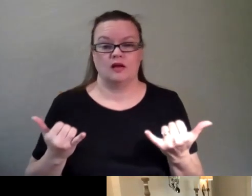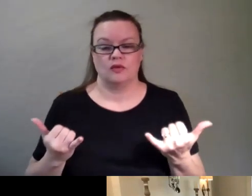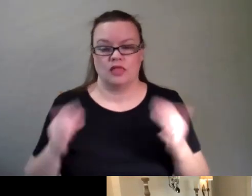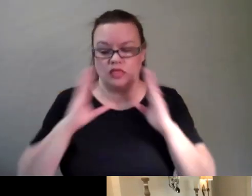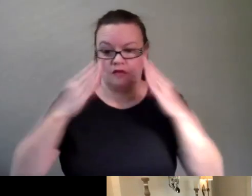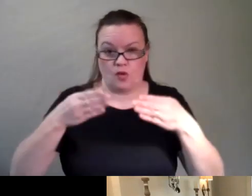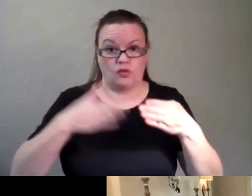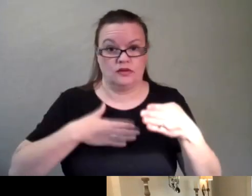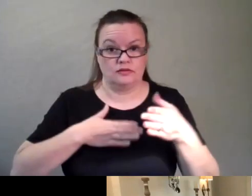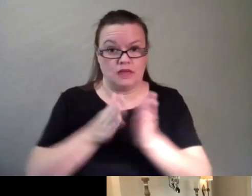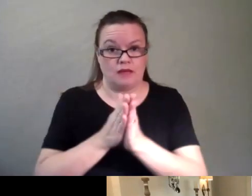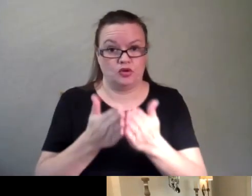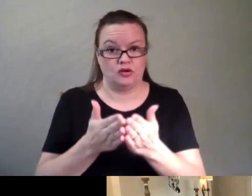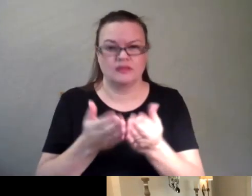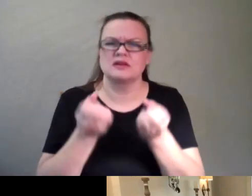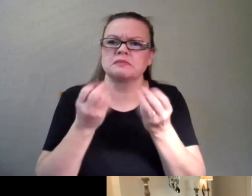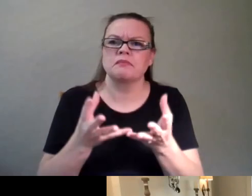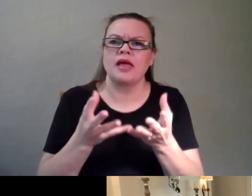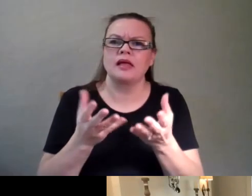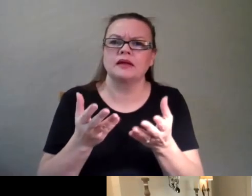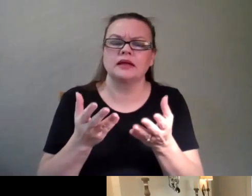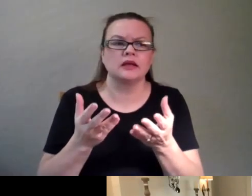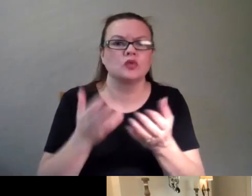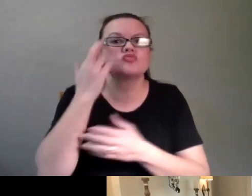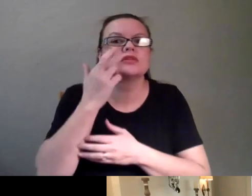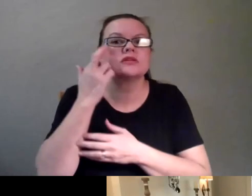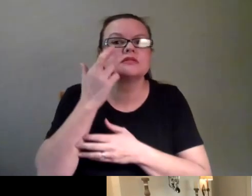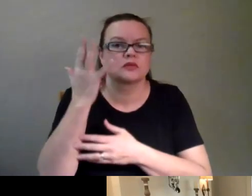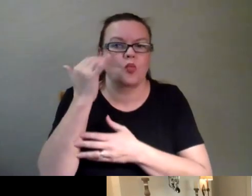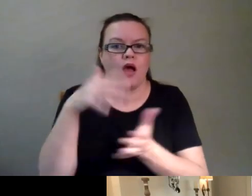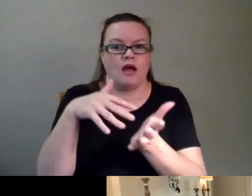that there are so many tools today that are stirring that pot of incivility.